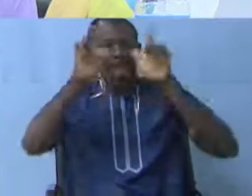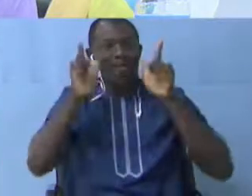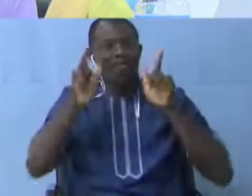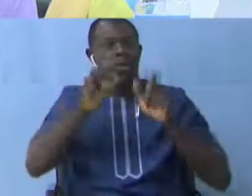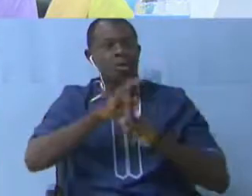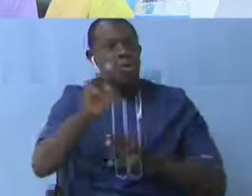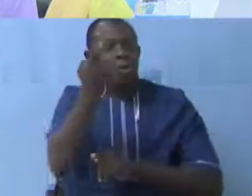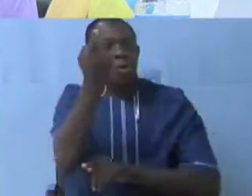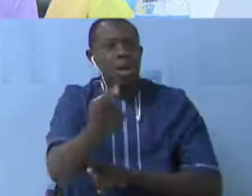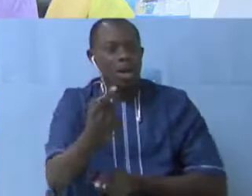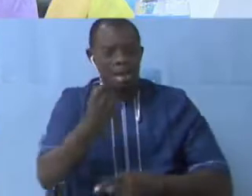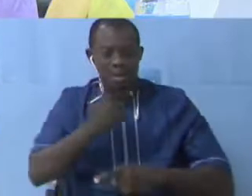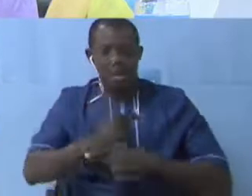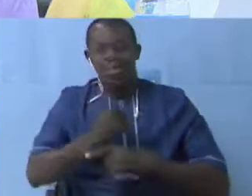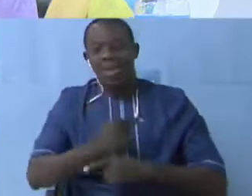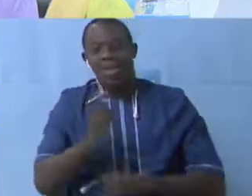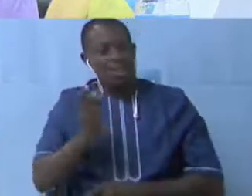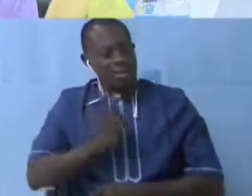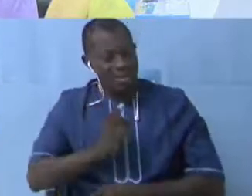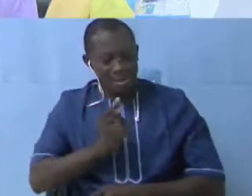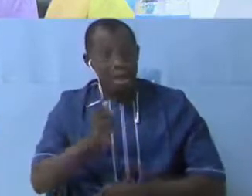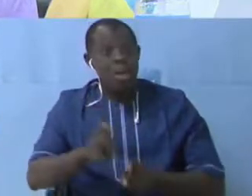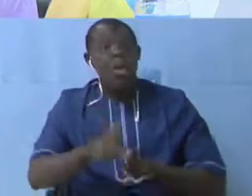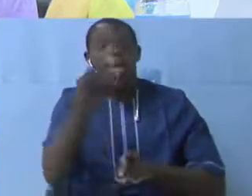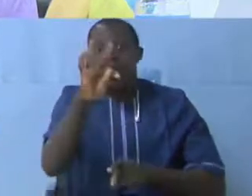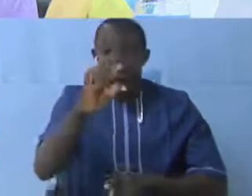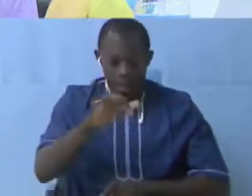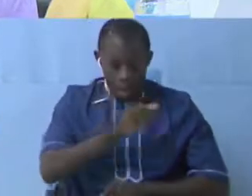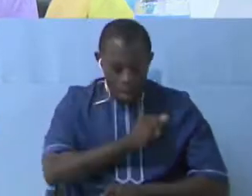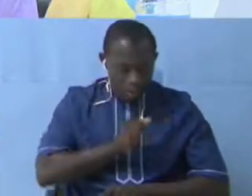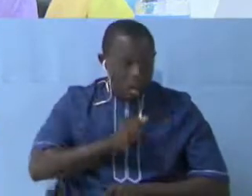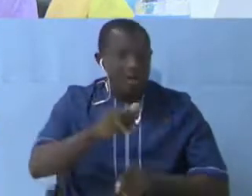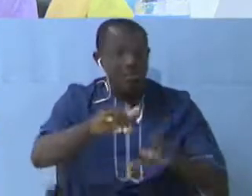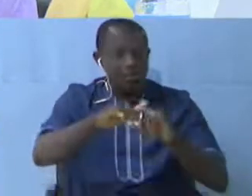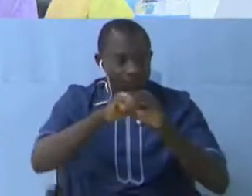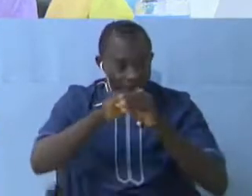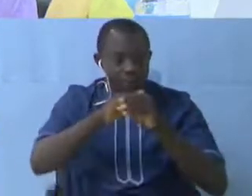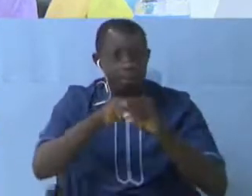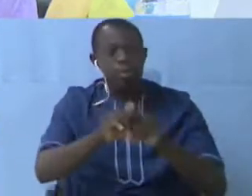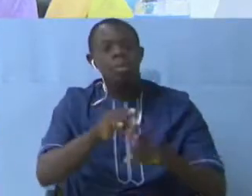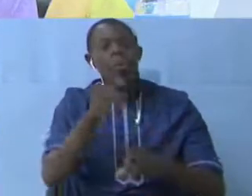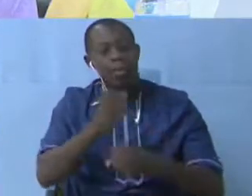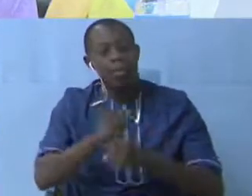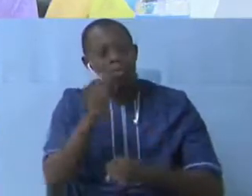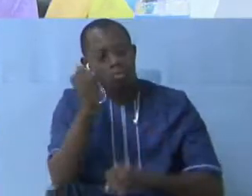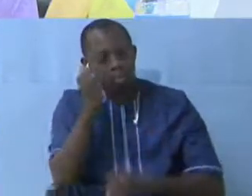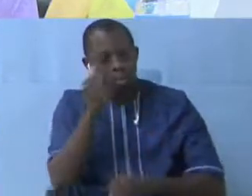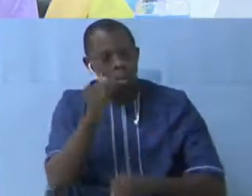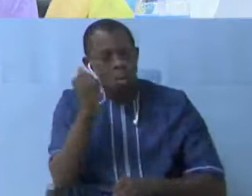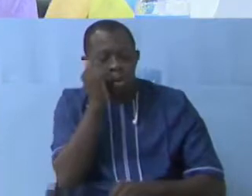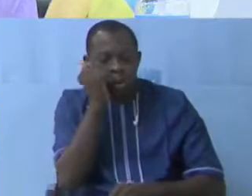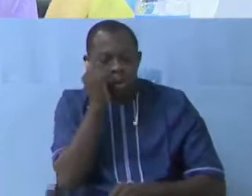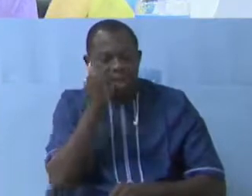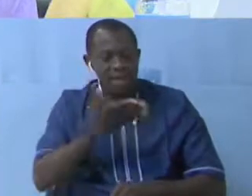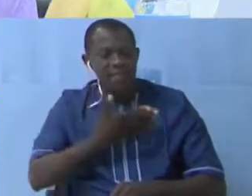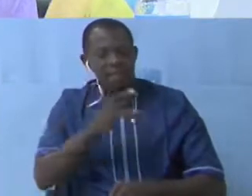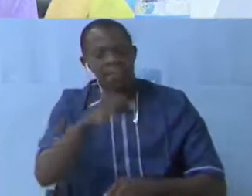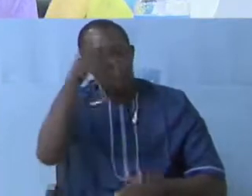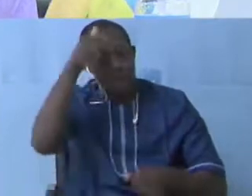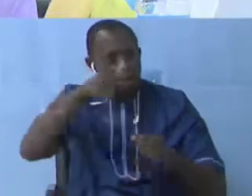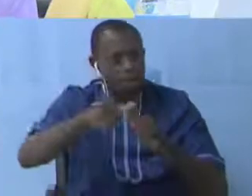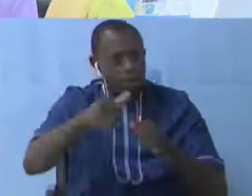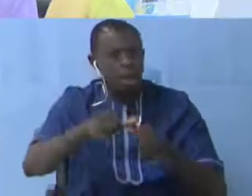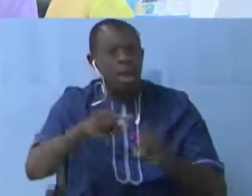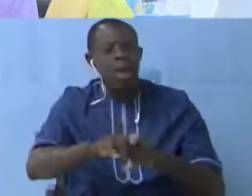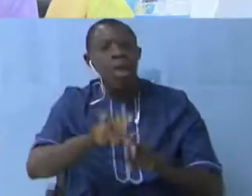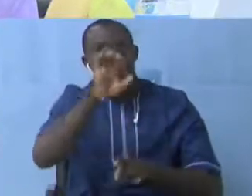our neighbors and our friends. It's important that we always have this in mind. A country, like a